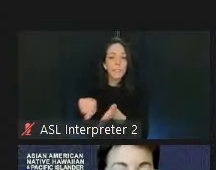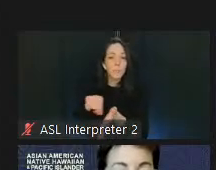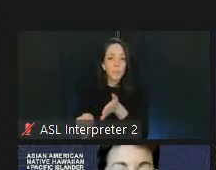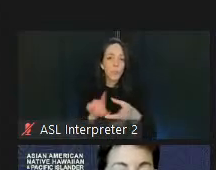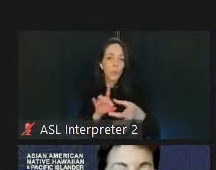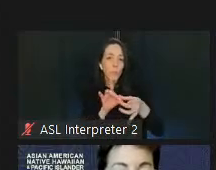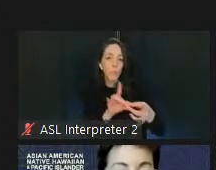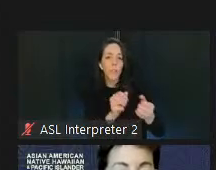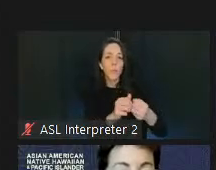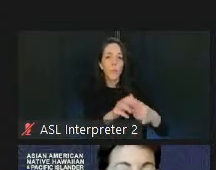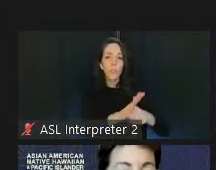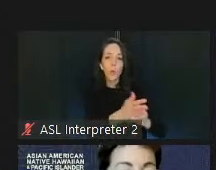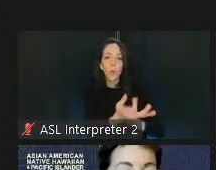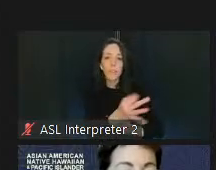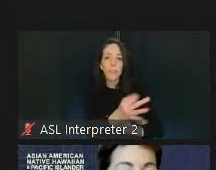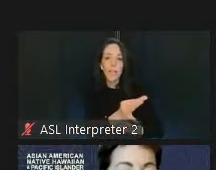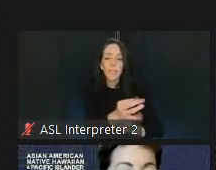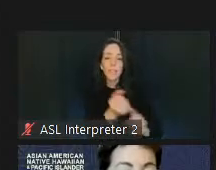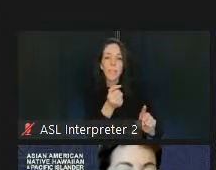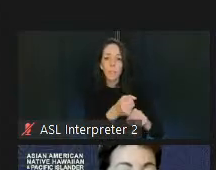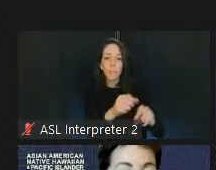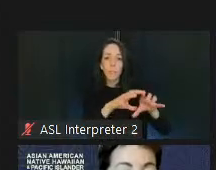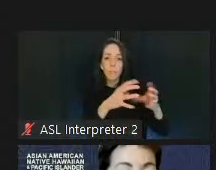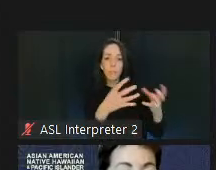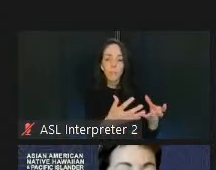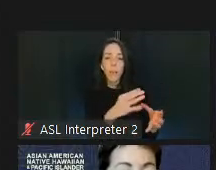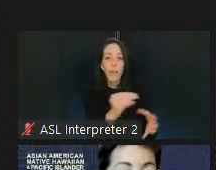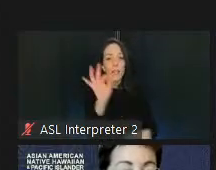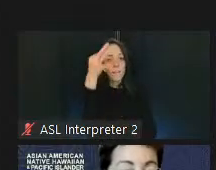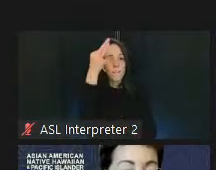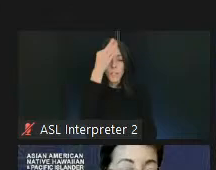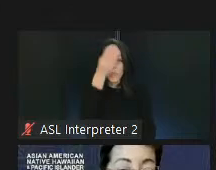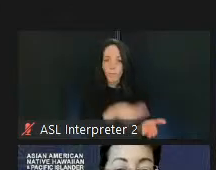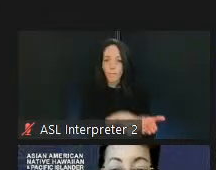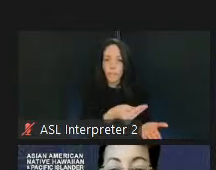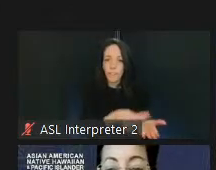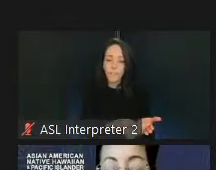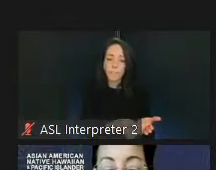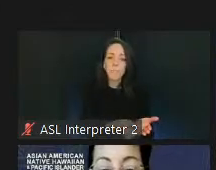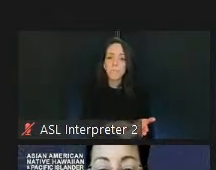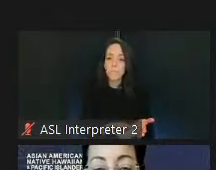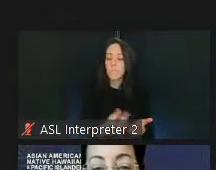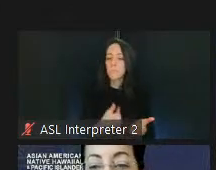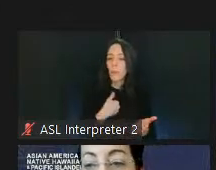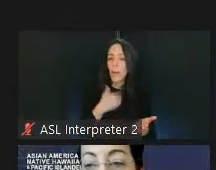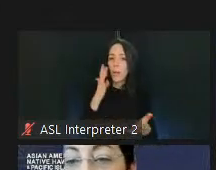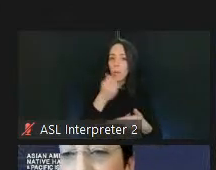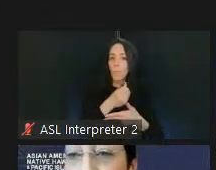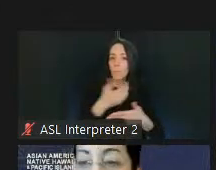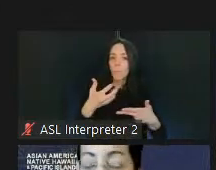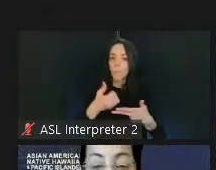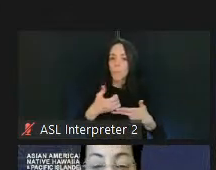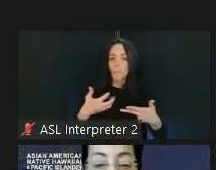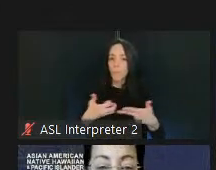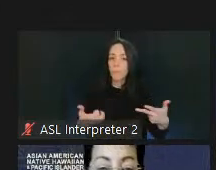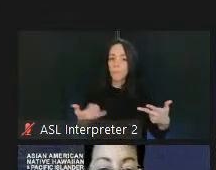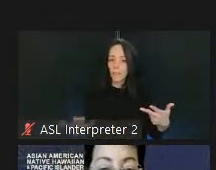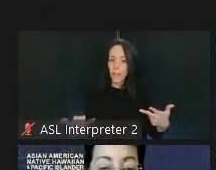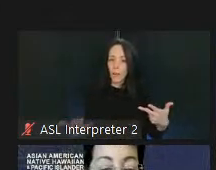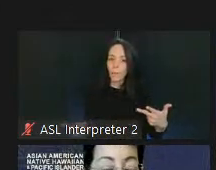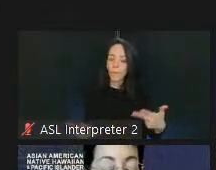COVID-19 pandemic and associated federal funding. I'll discuss these in more detail on the next